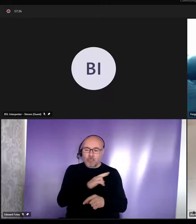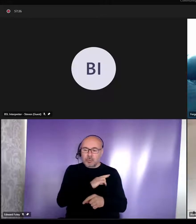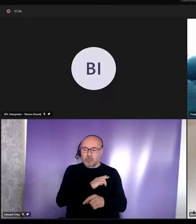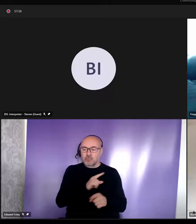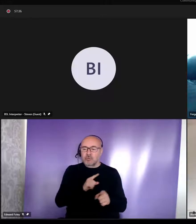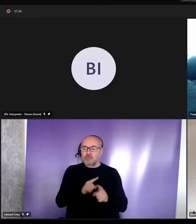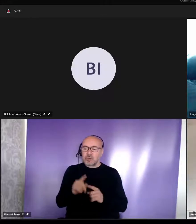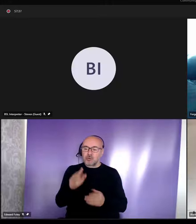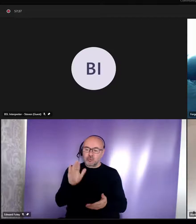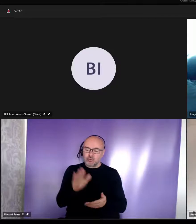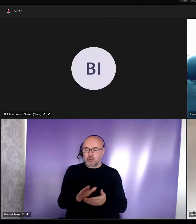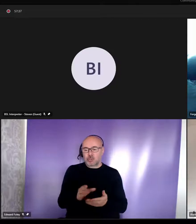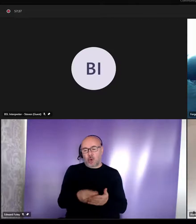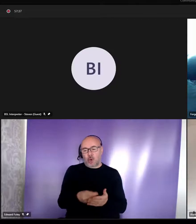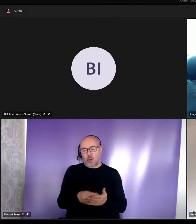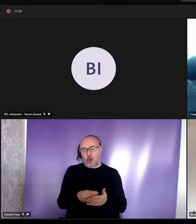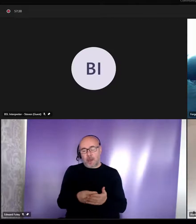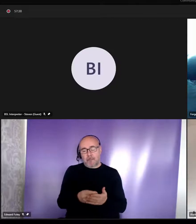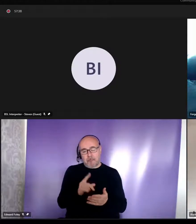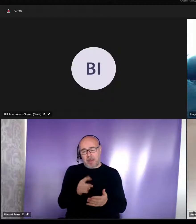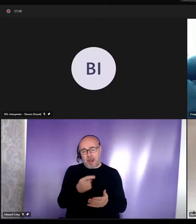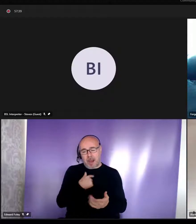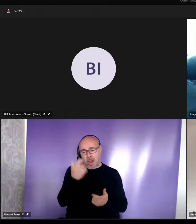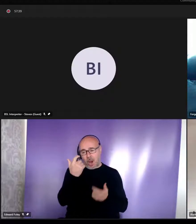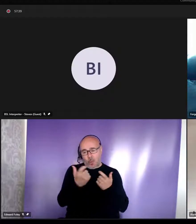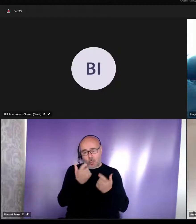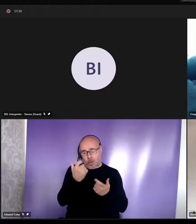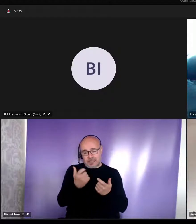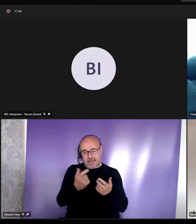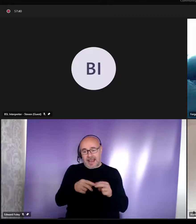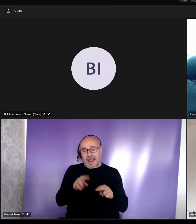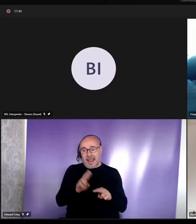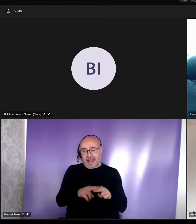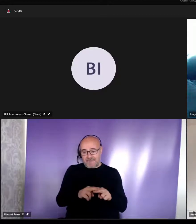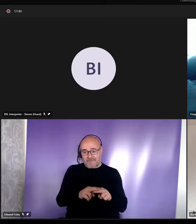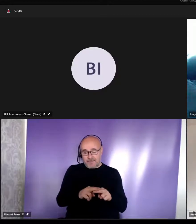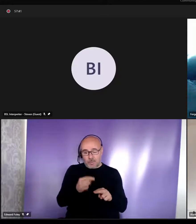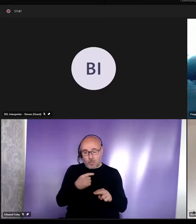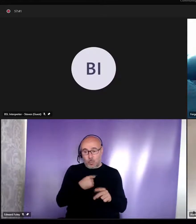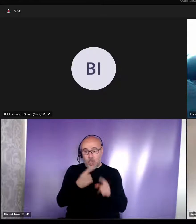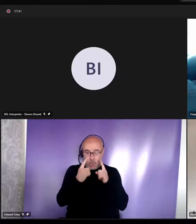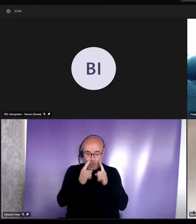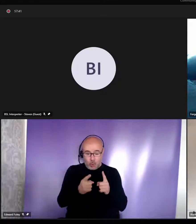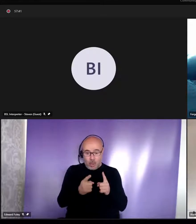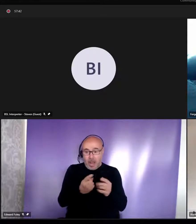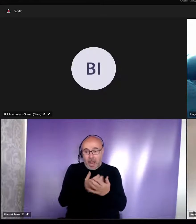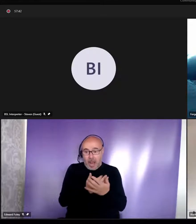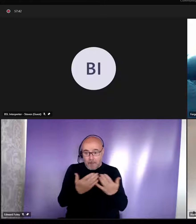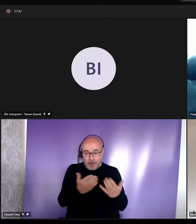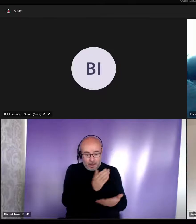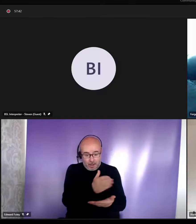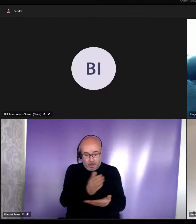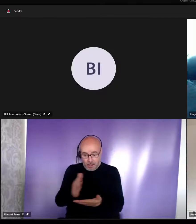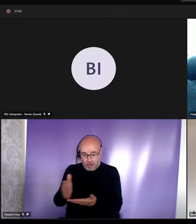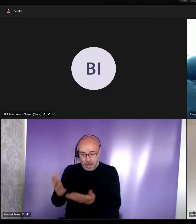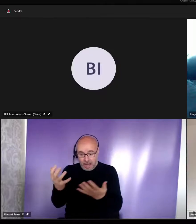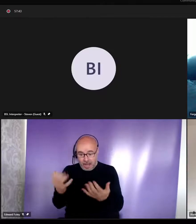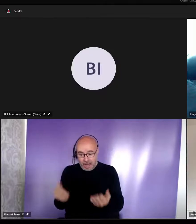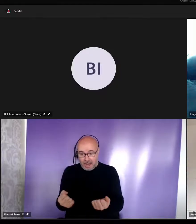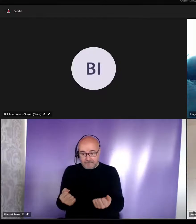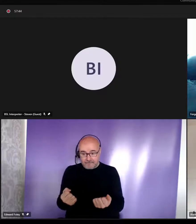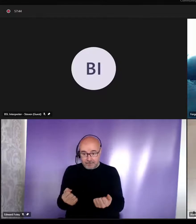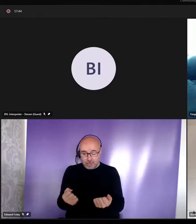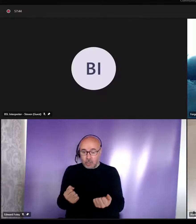at the cost, considering the amount of pool vehicles we've got, how much has that increased since that period of time, and if there's some way we can carry out some